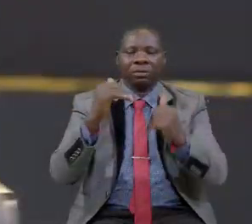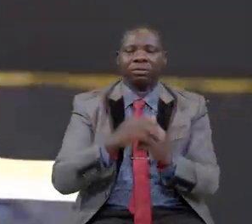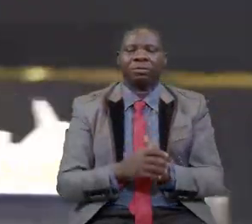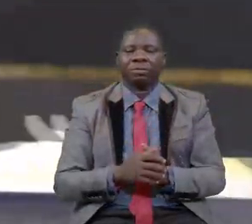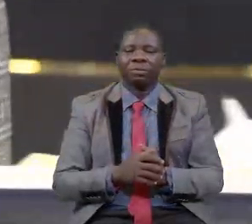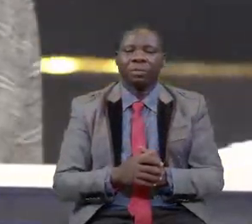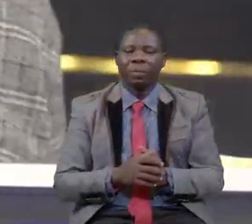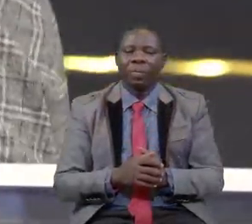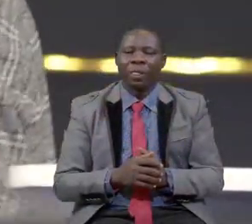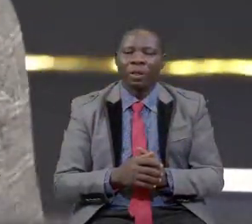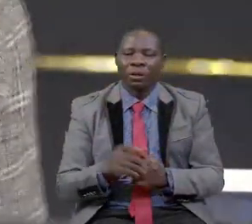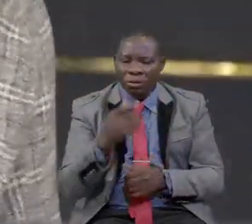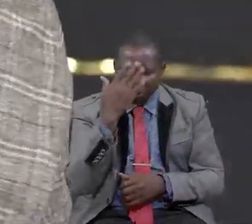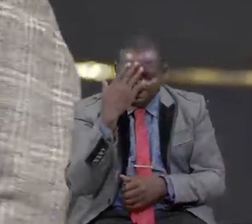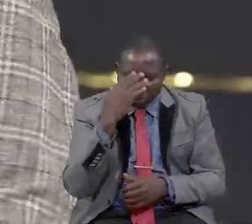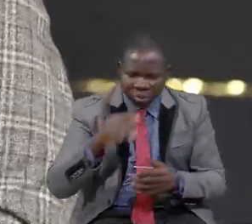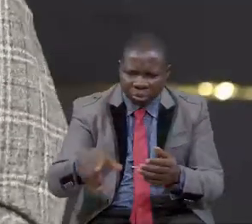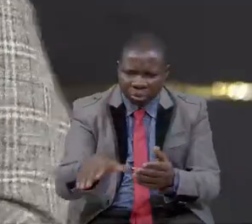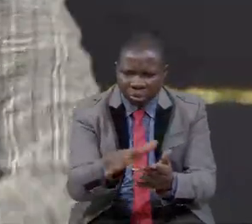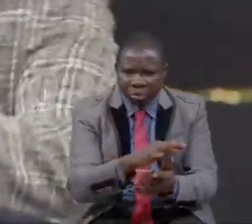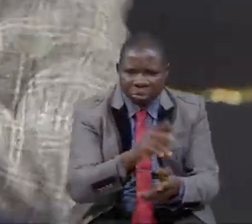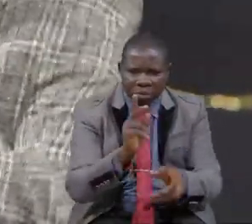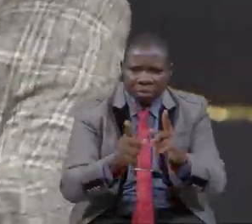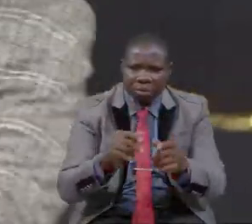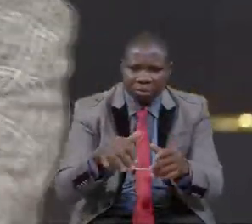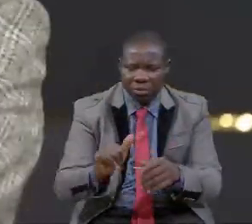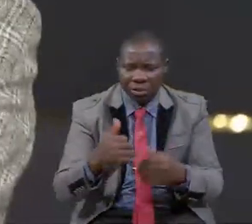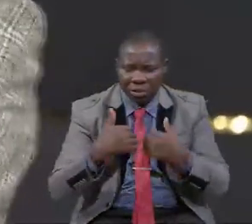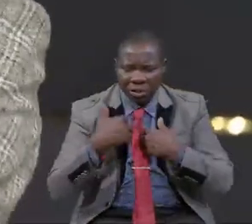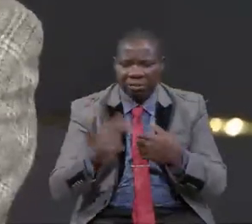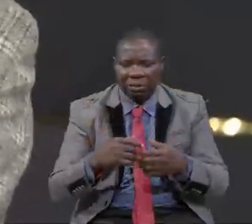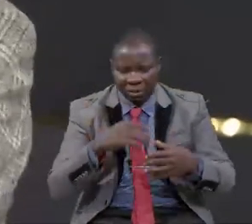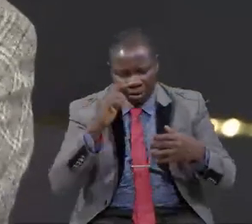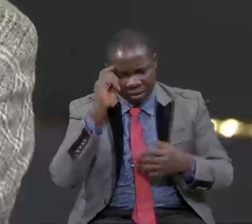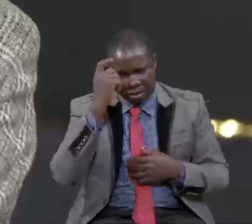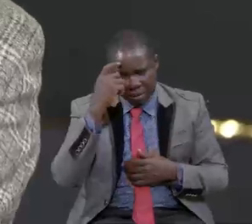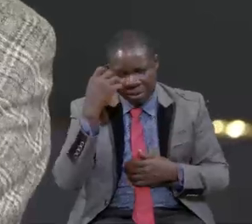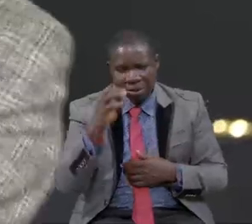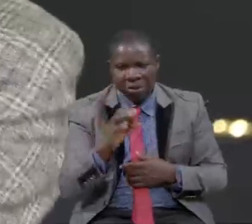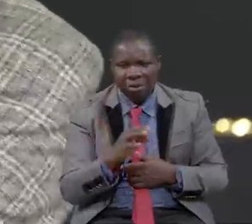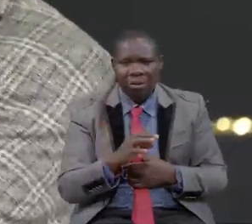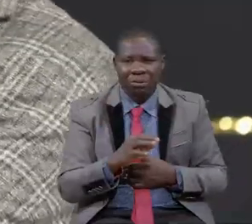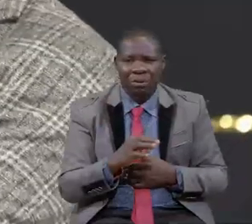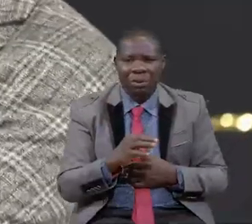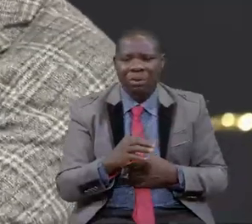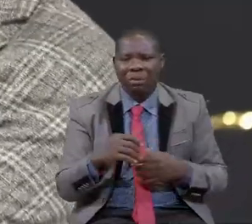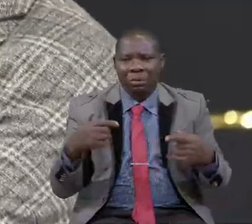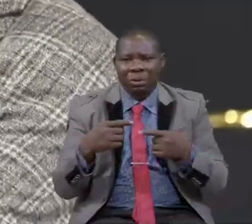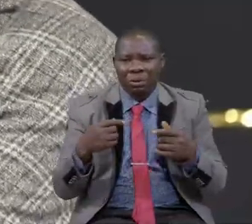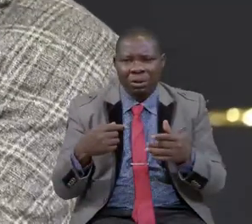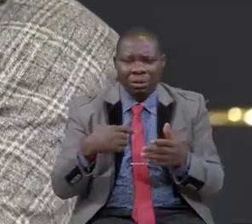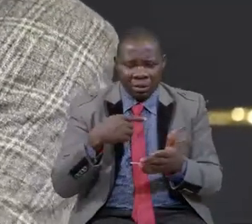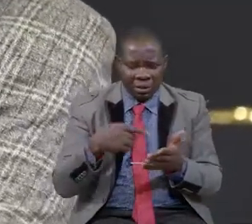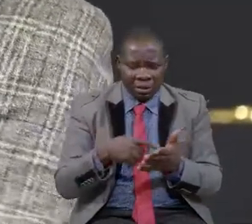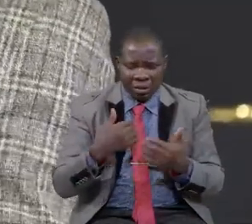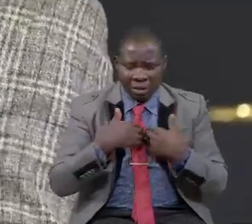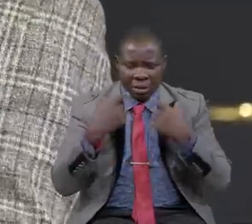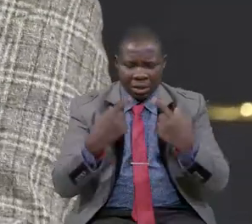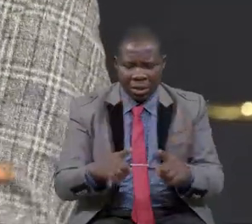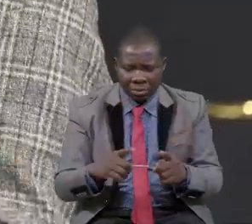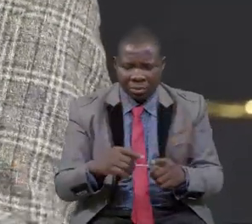you know, those people still have the mind of, okay, this has happened, but we are going to go back to our past life,